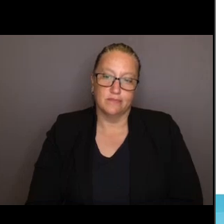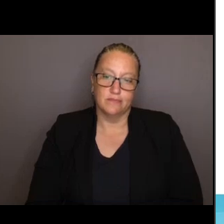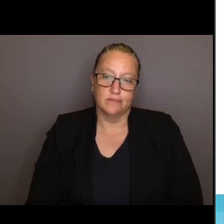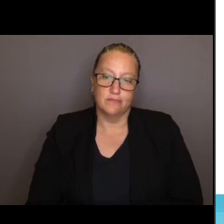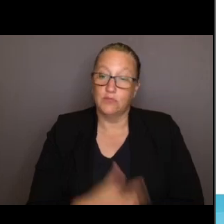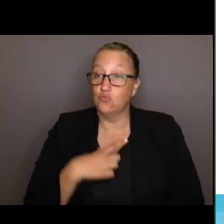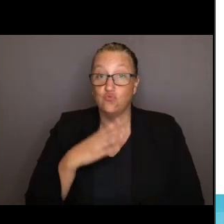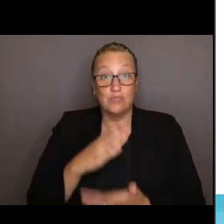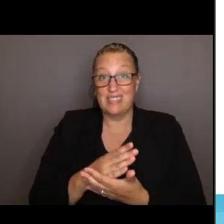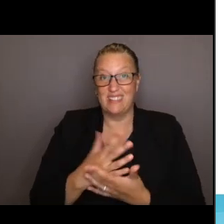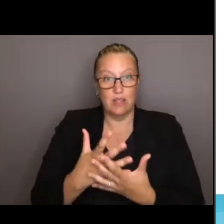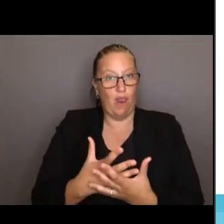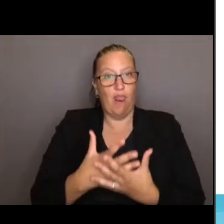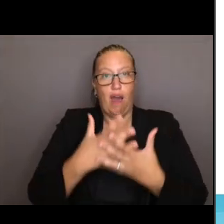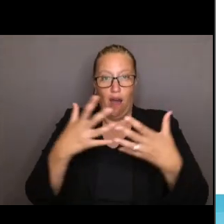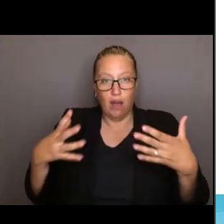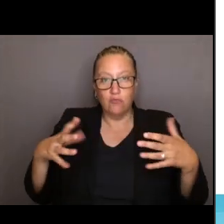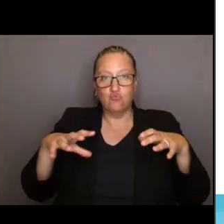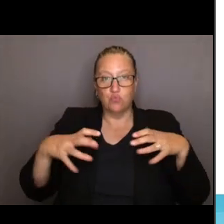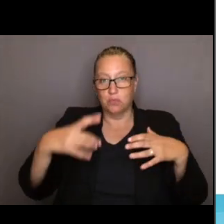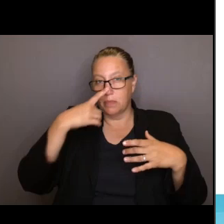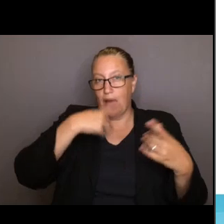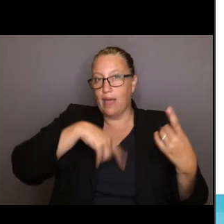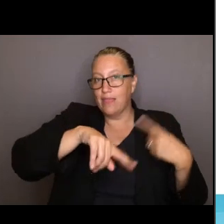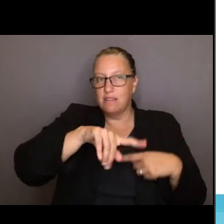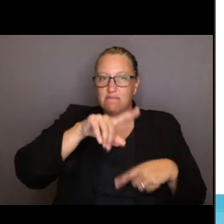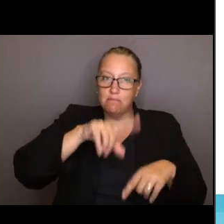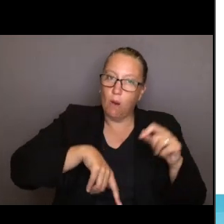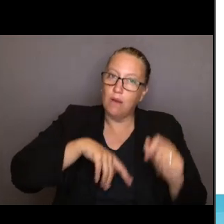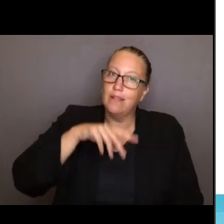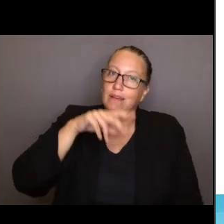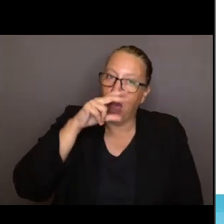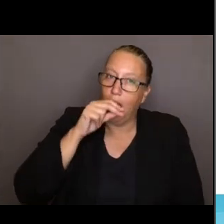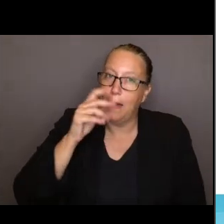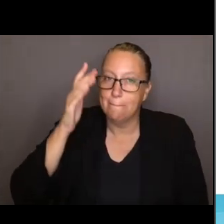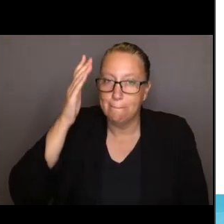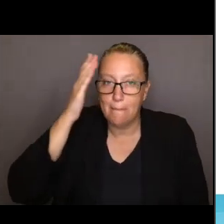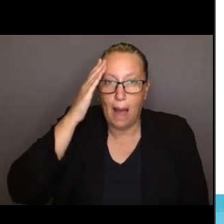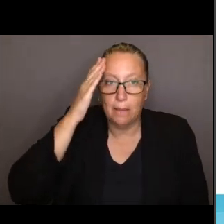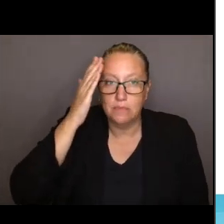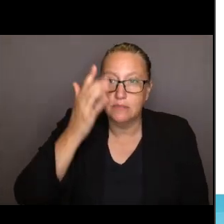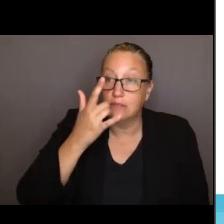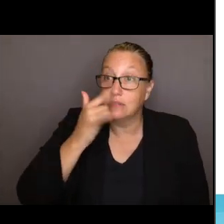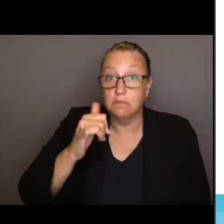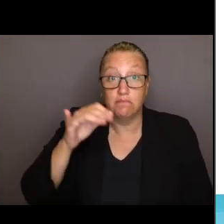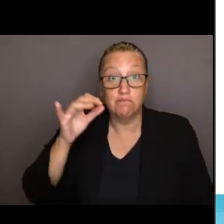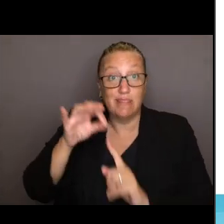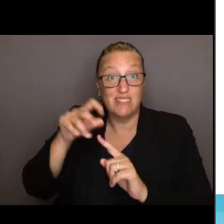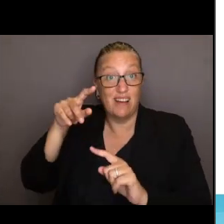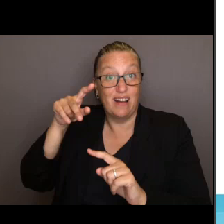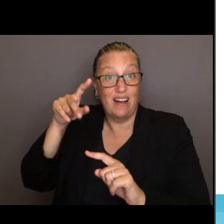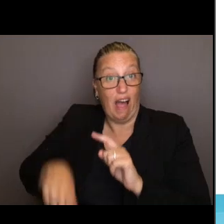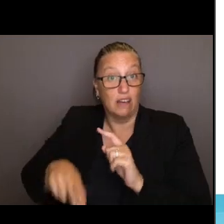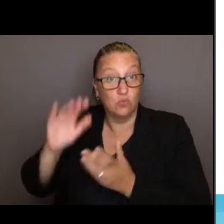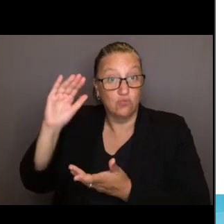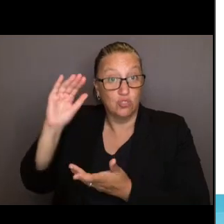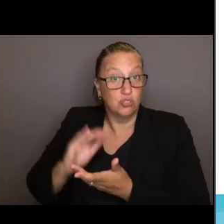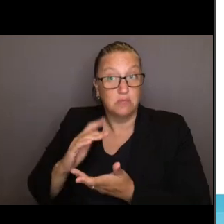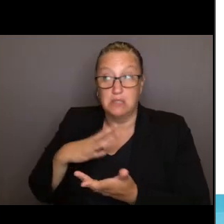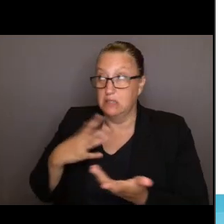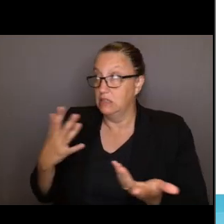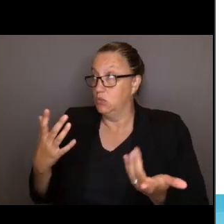out there, mostly of young mums, who are getting their benefits cut off or reduced because they don't know where